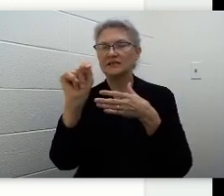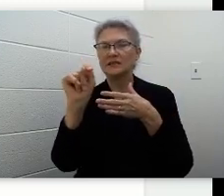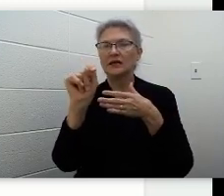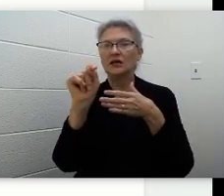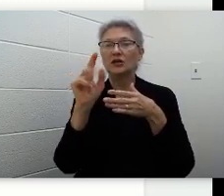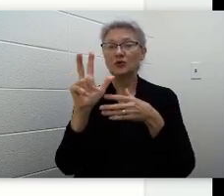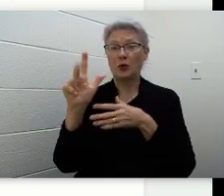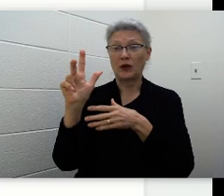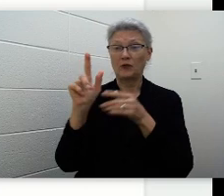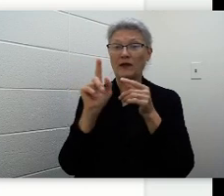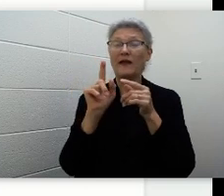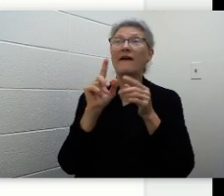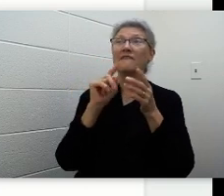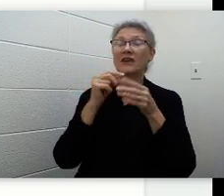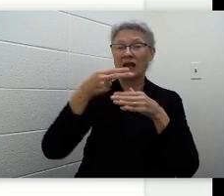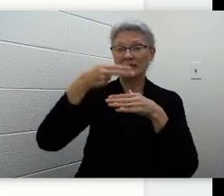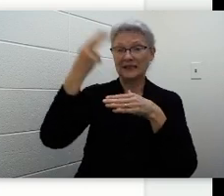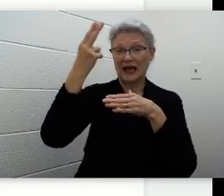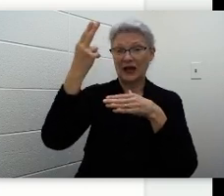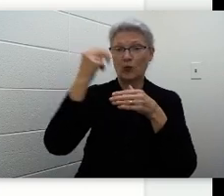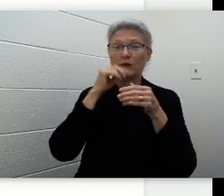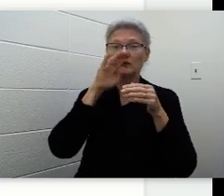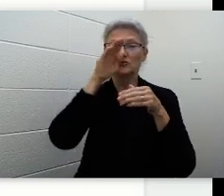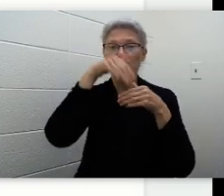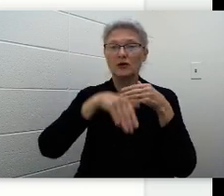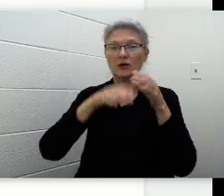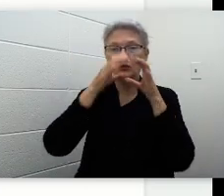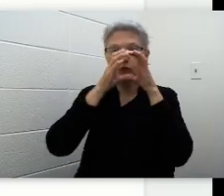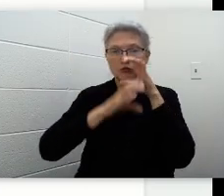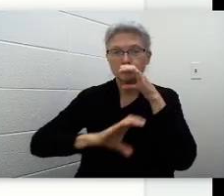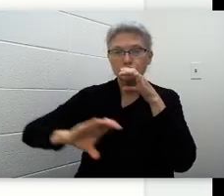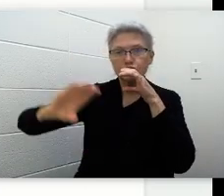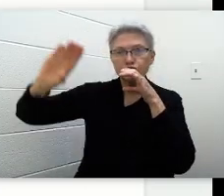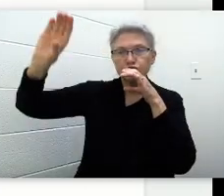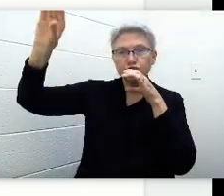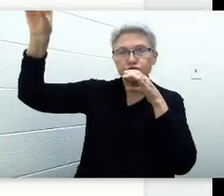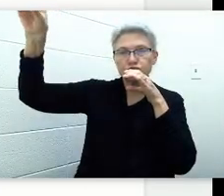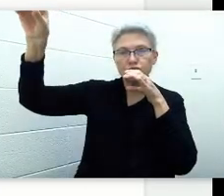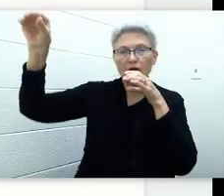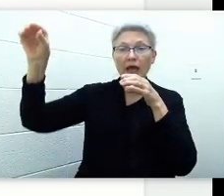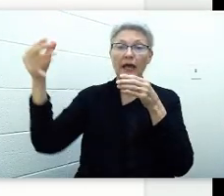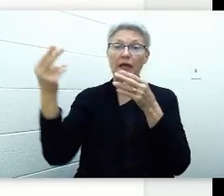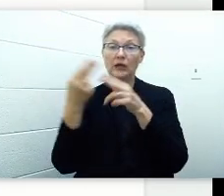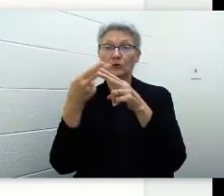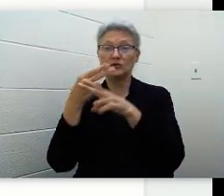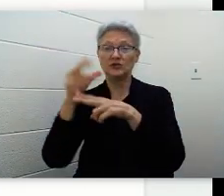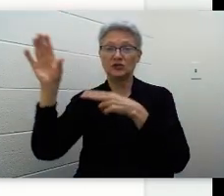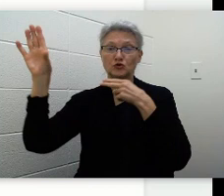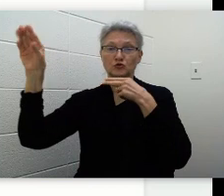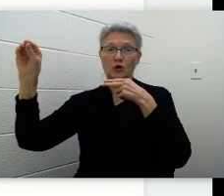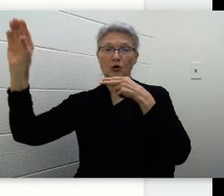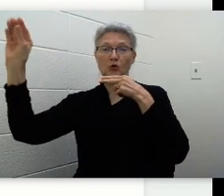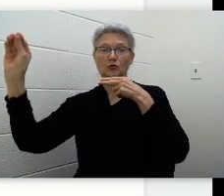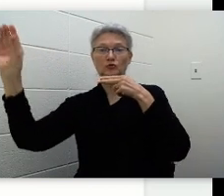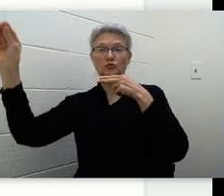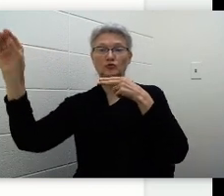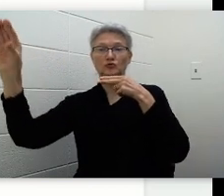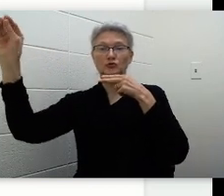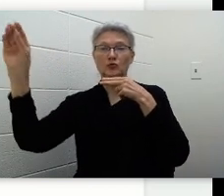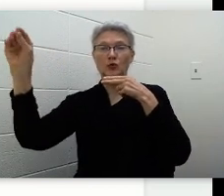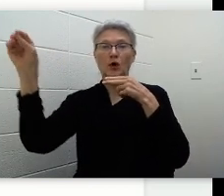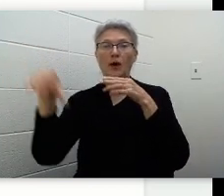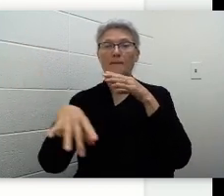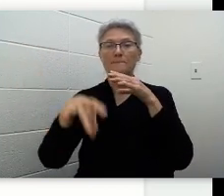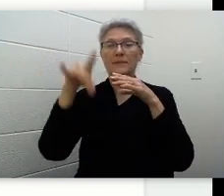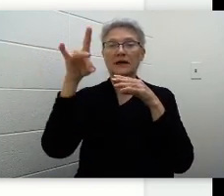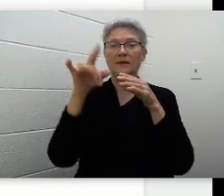as 23 feet with its trunk. It uses its trunk to pick up objects